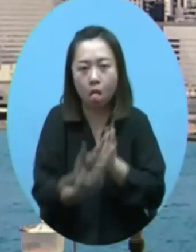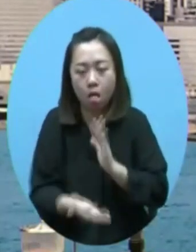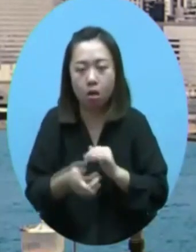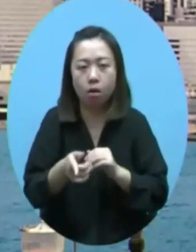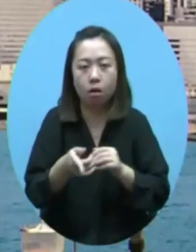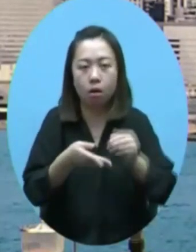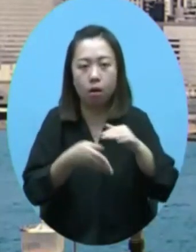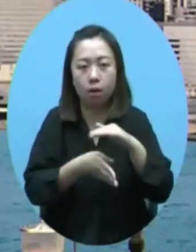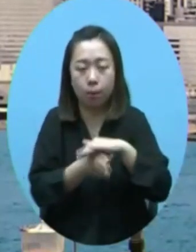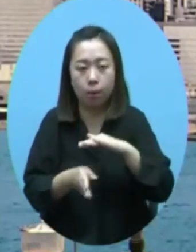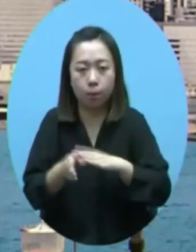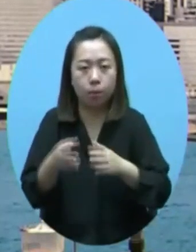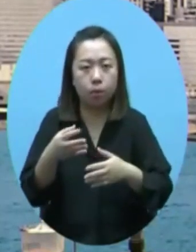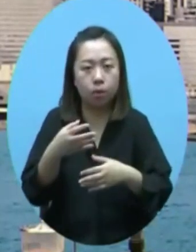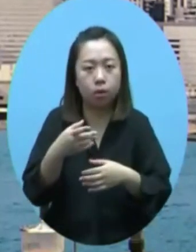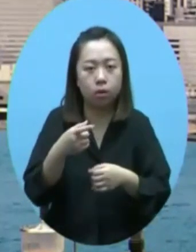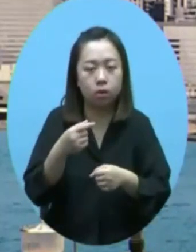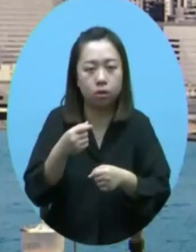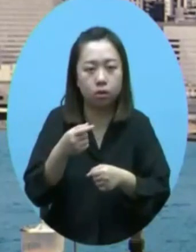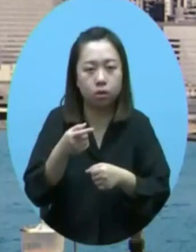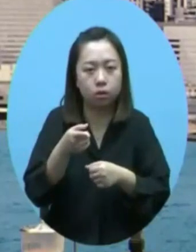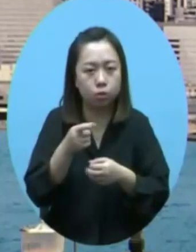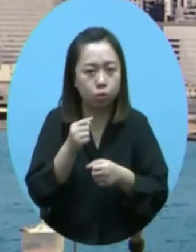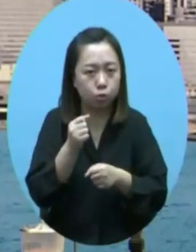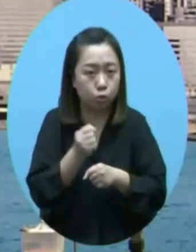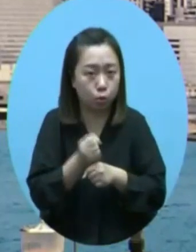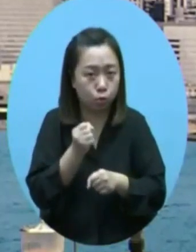One of them own a